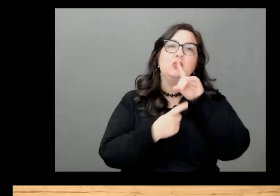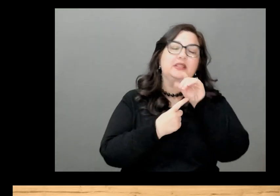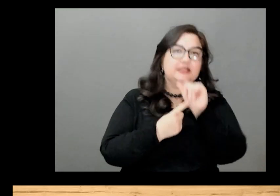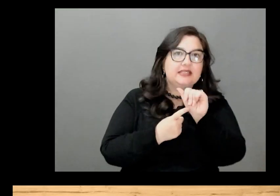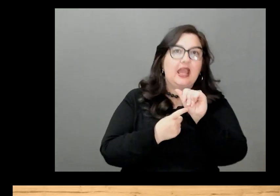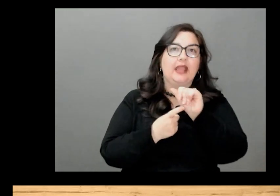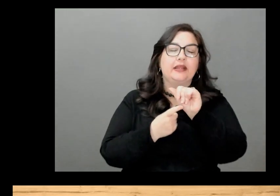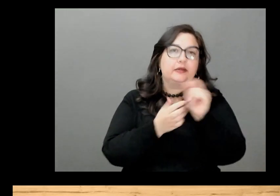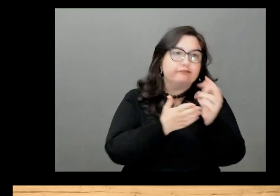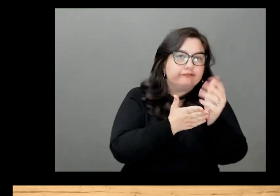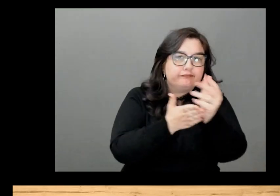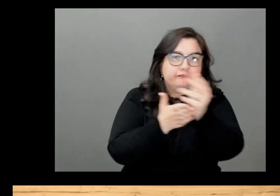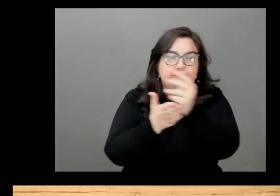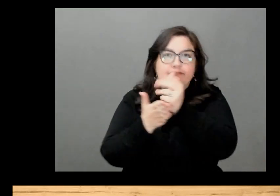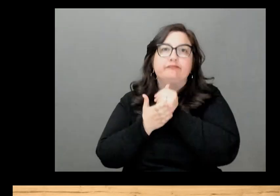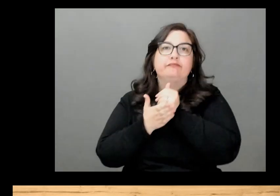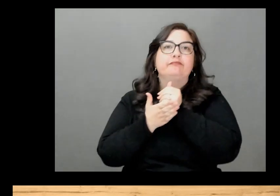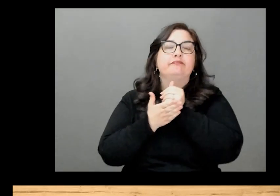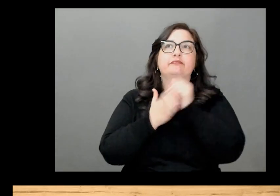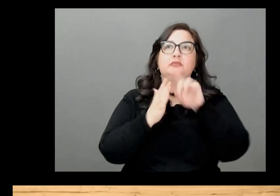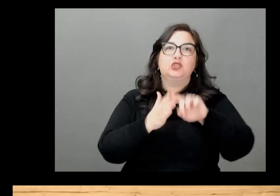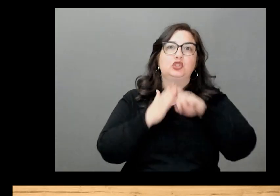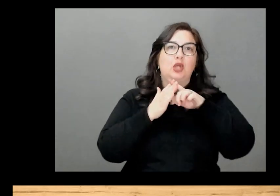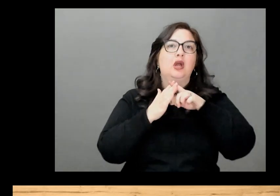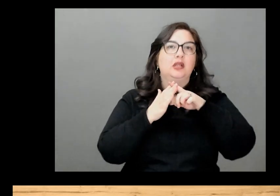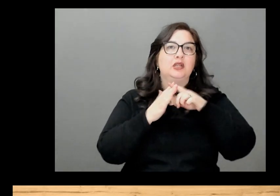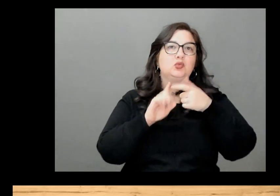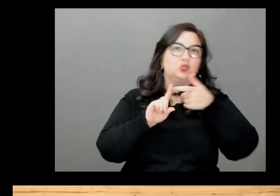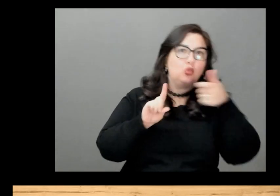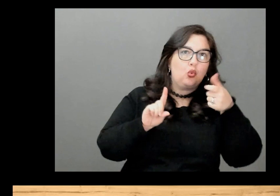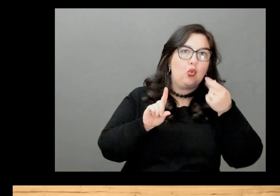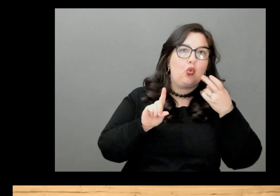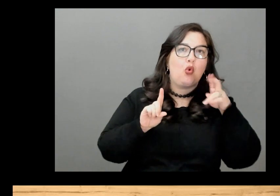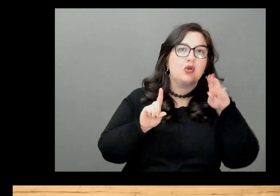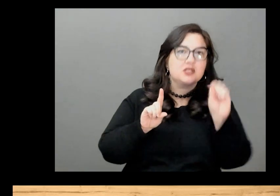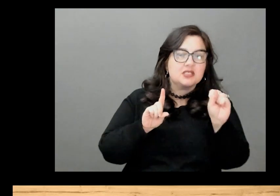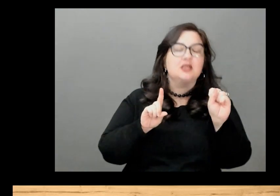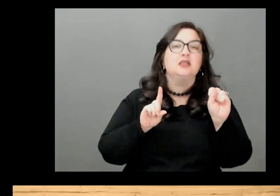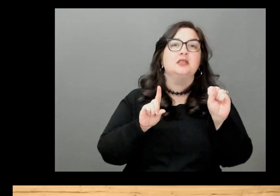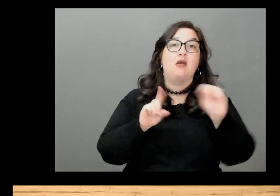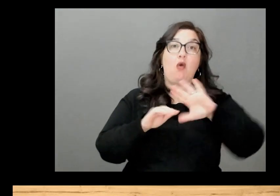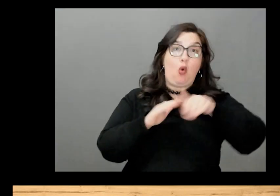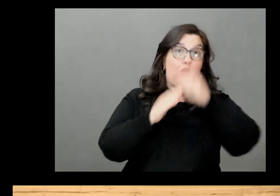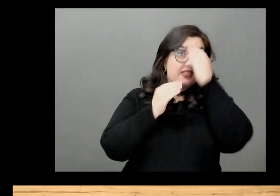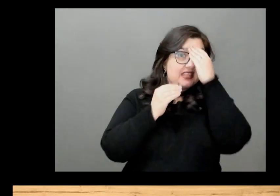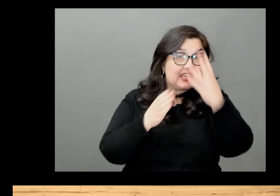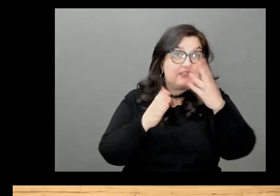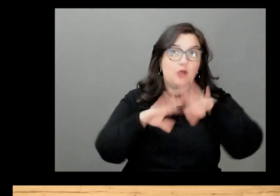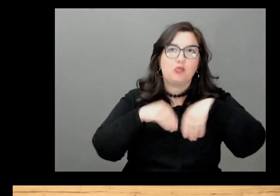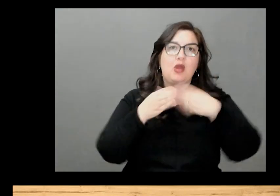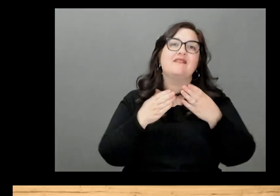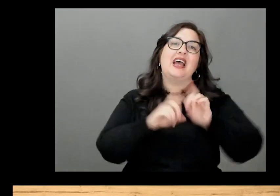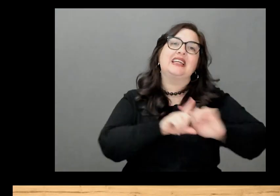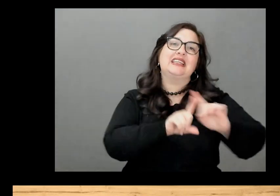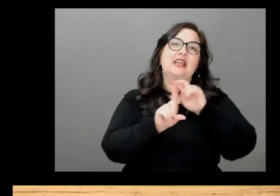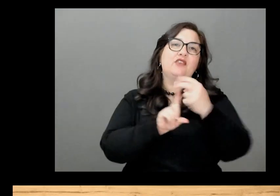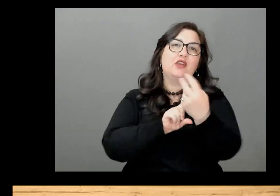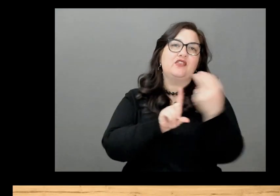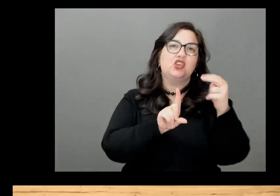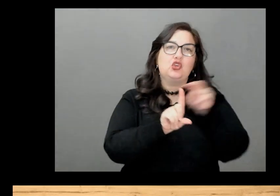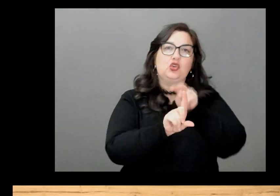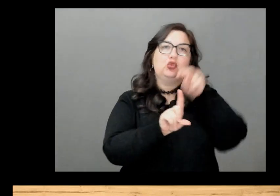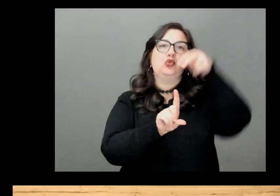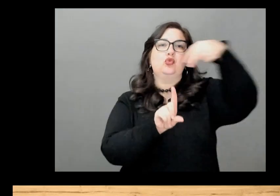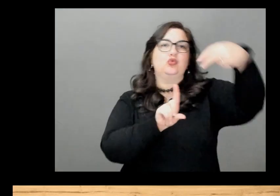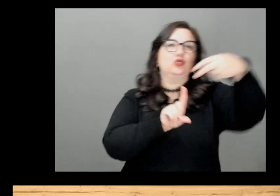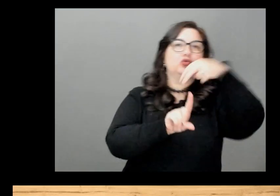to sources, hooking up new sources. And then once you have all that information, then providing the different views. And those evolve over time. And